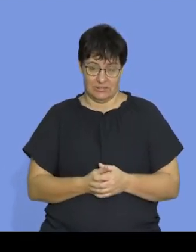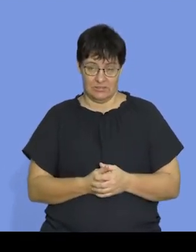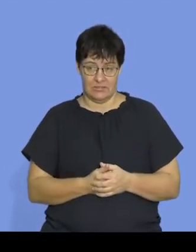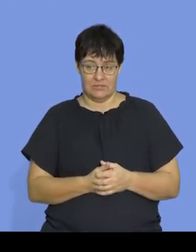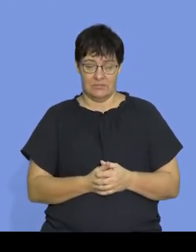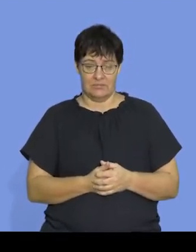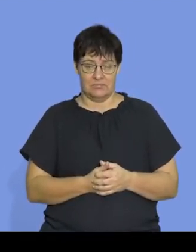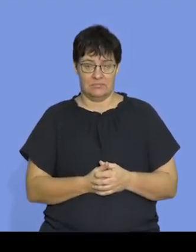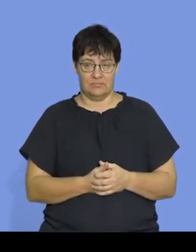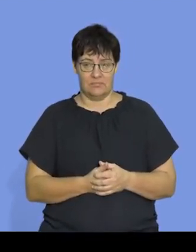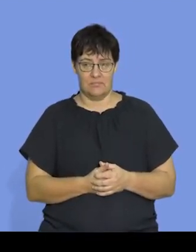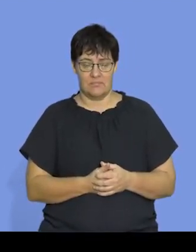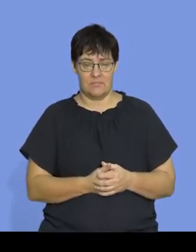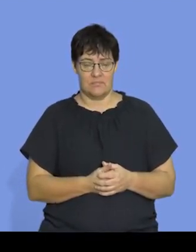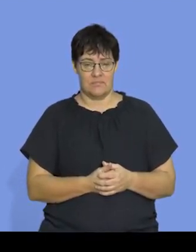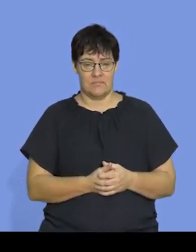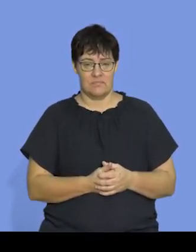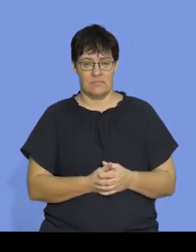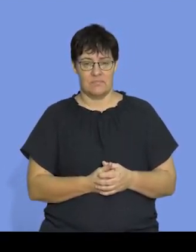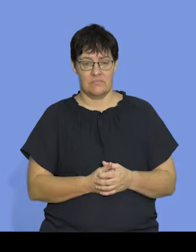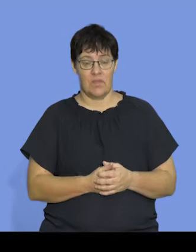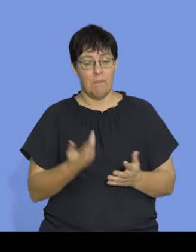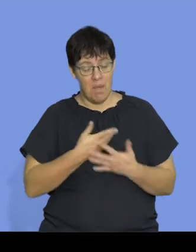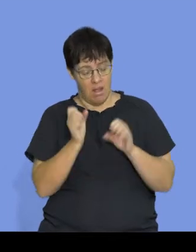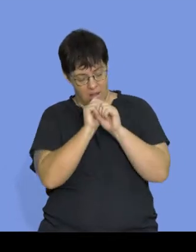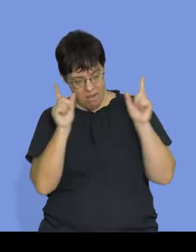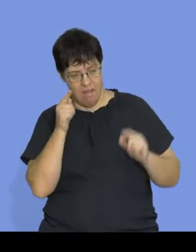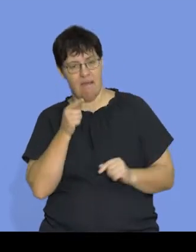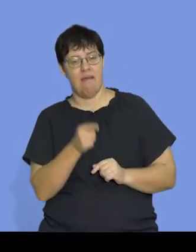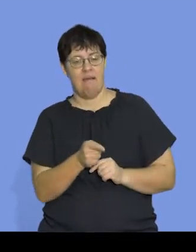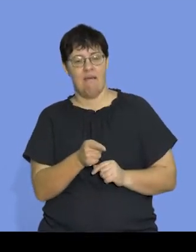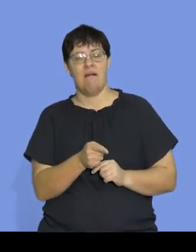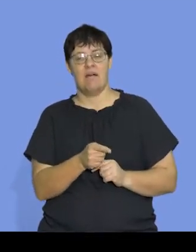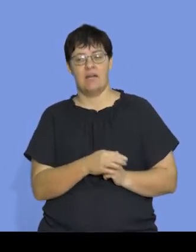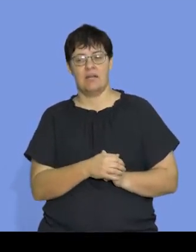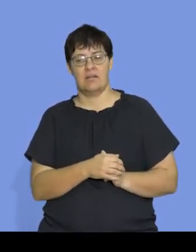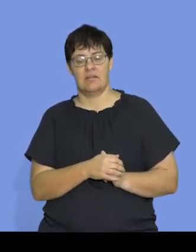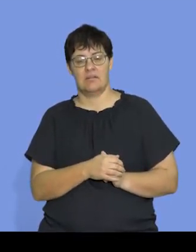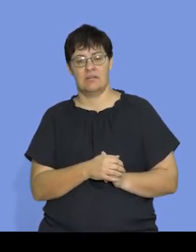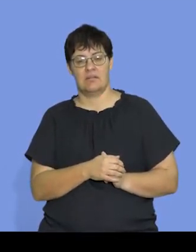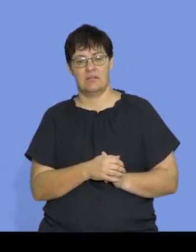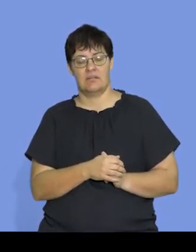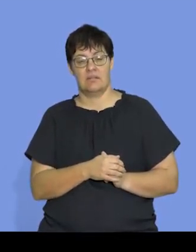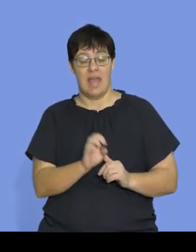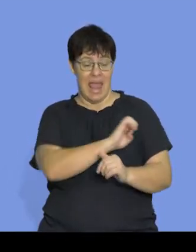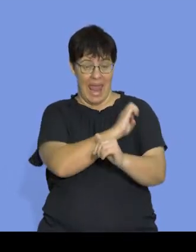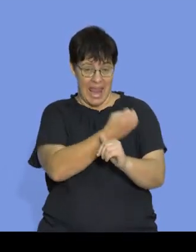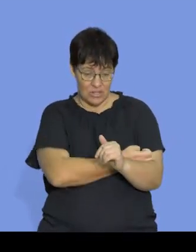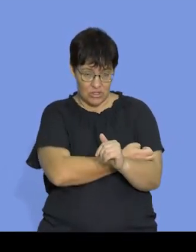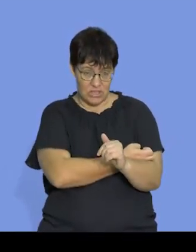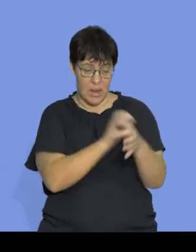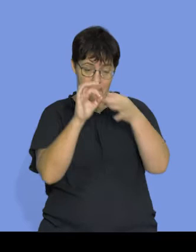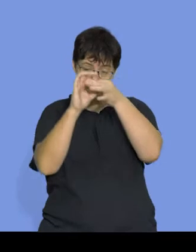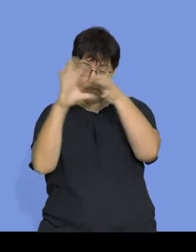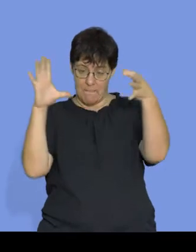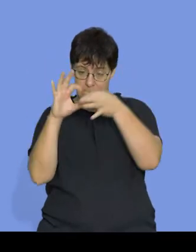Okay, and then also, you also need to realize that there is also the role of energy in breaking these bonds. That's the